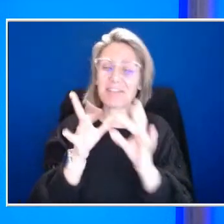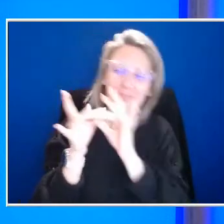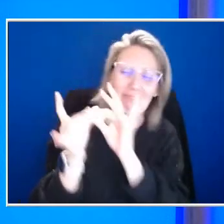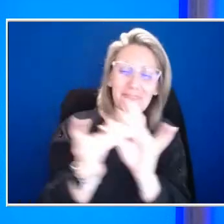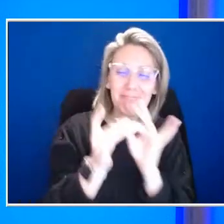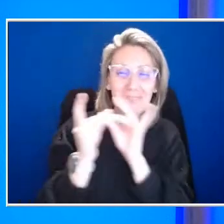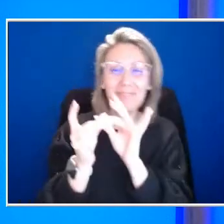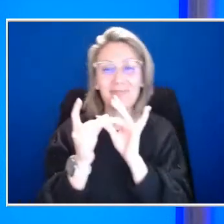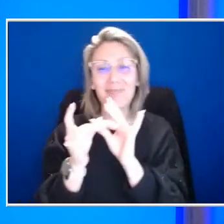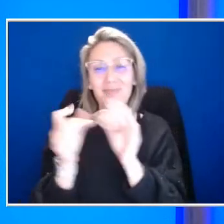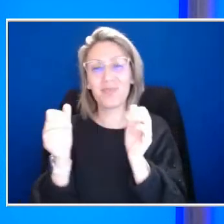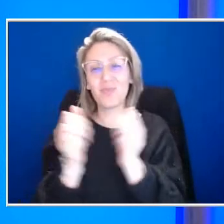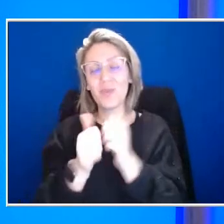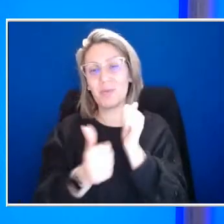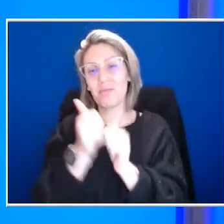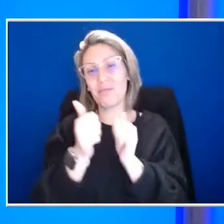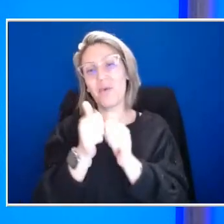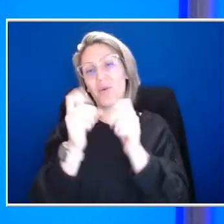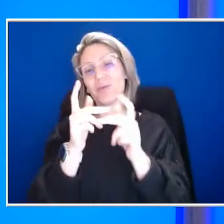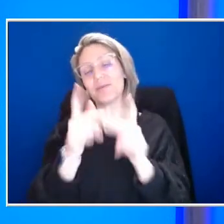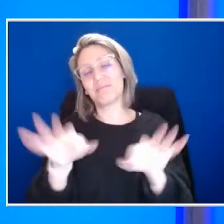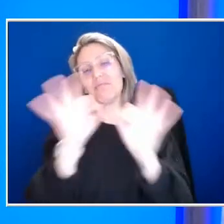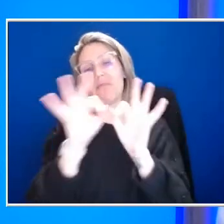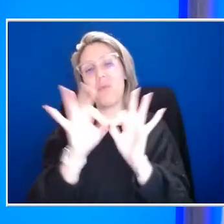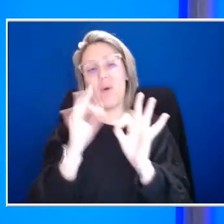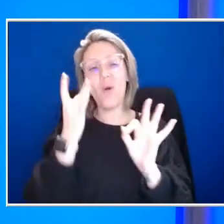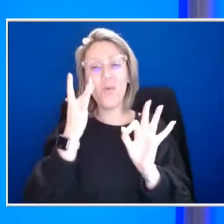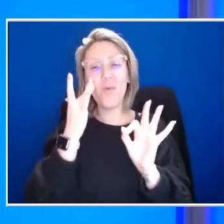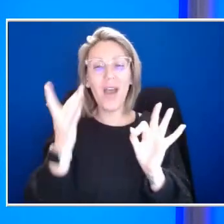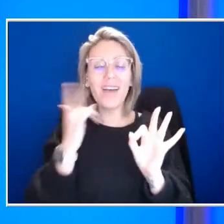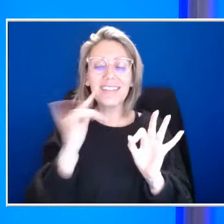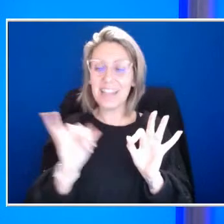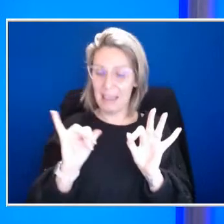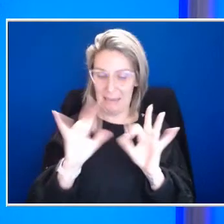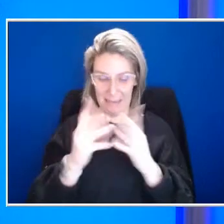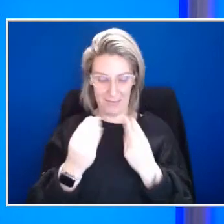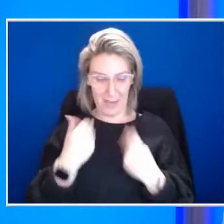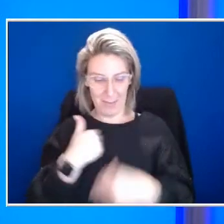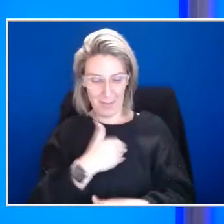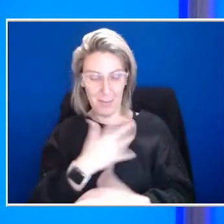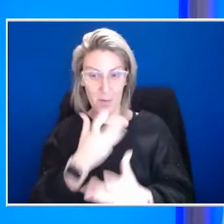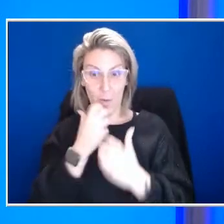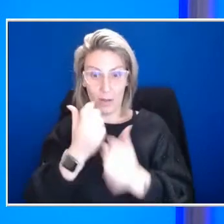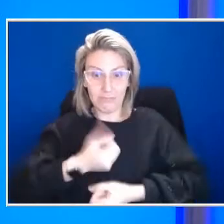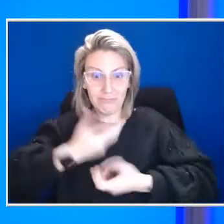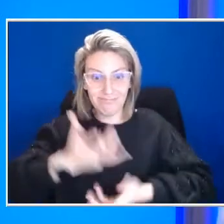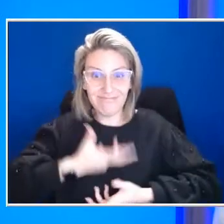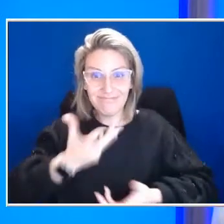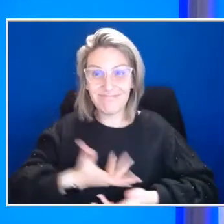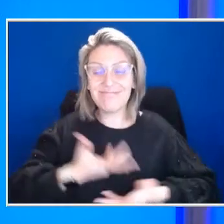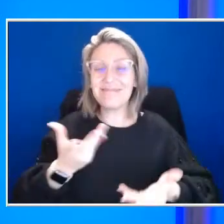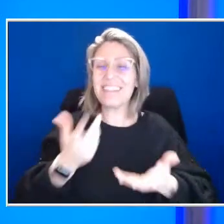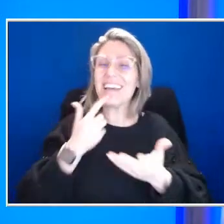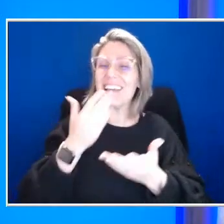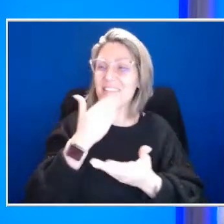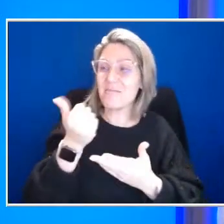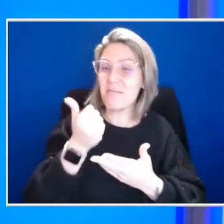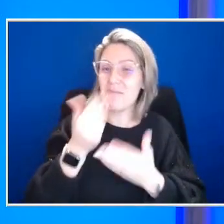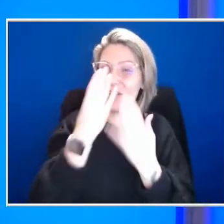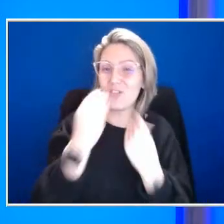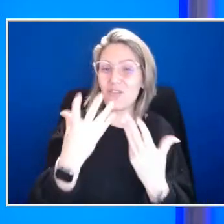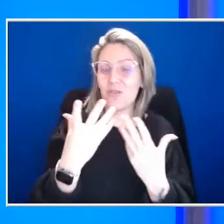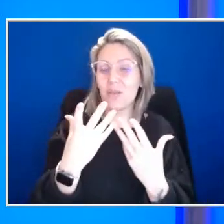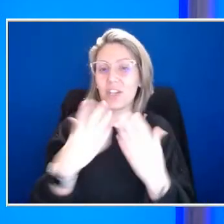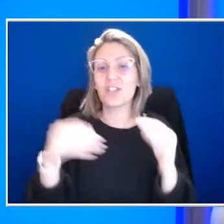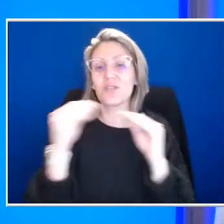is most important, because it's just like that family member, you want to tell everything, because the more you tell us, better information we have, more information,